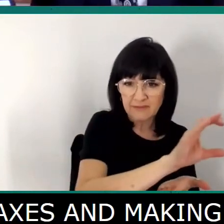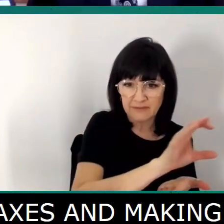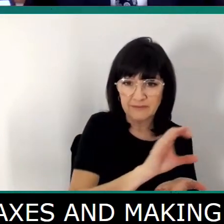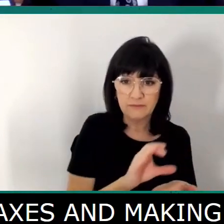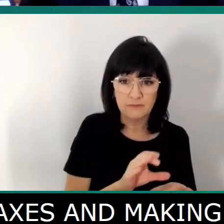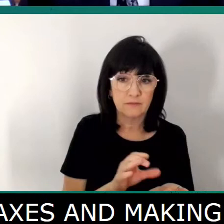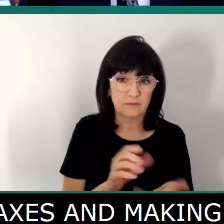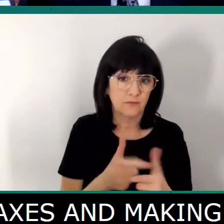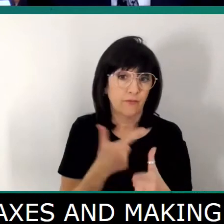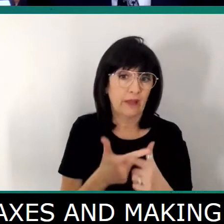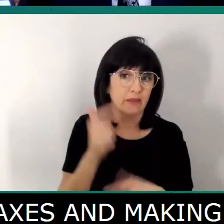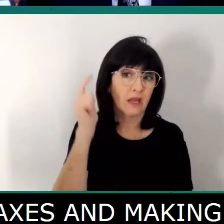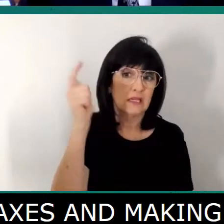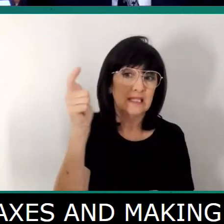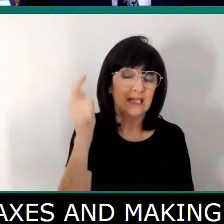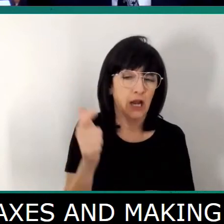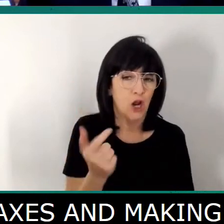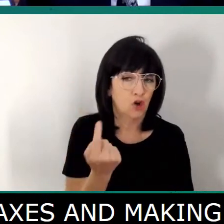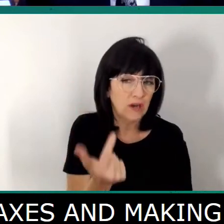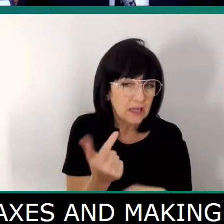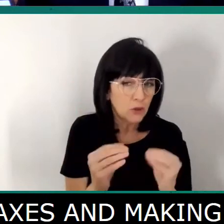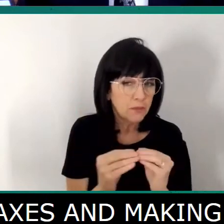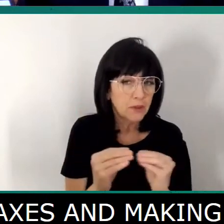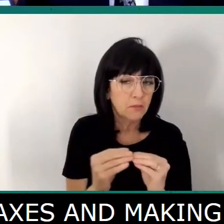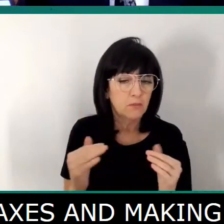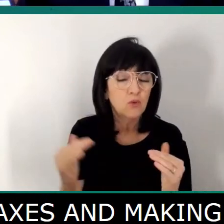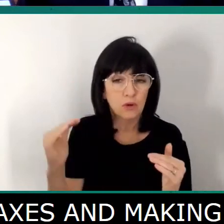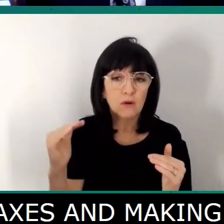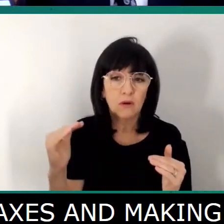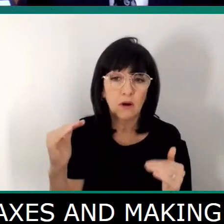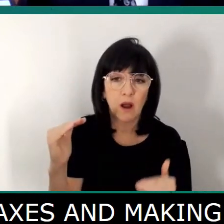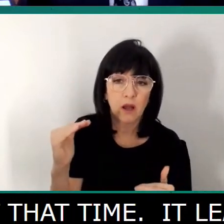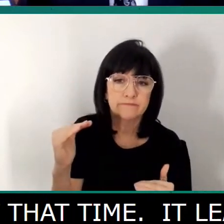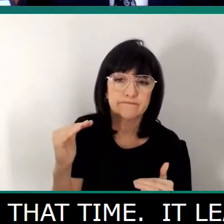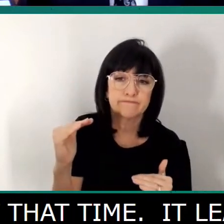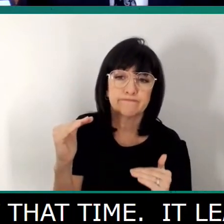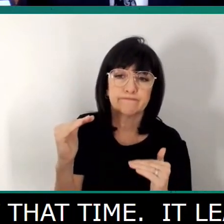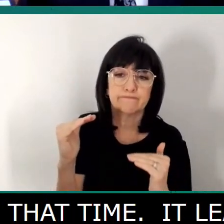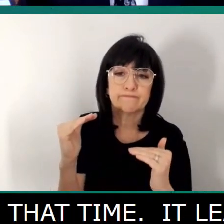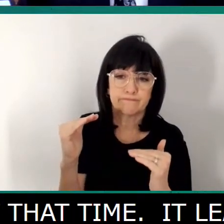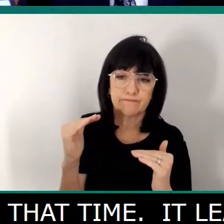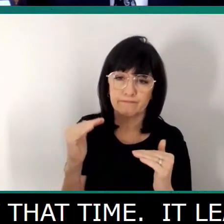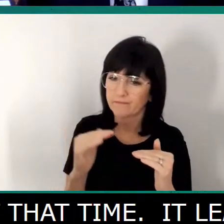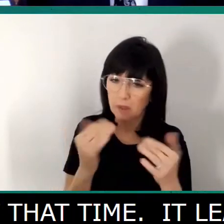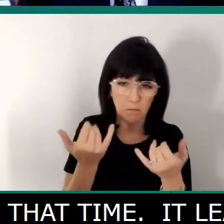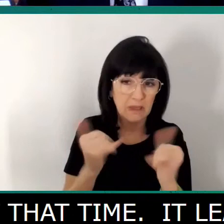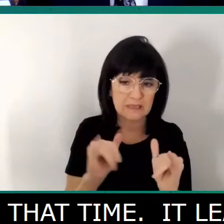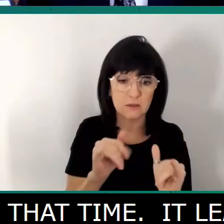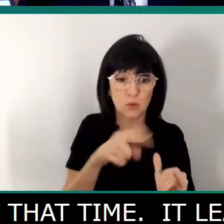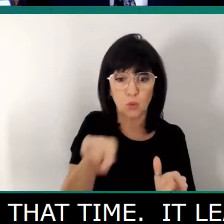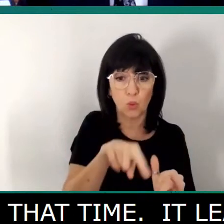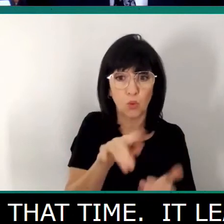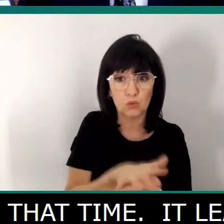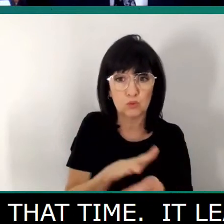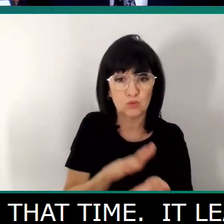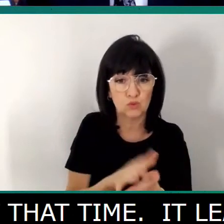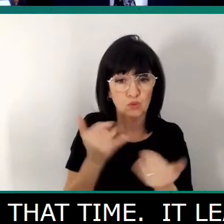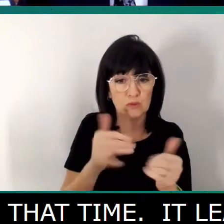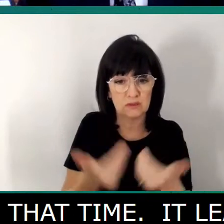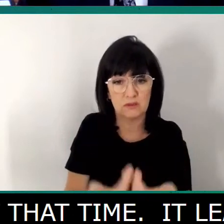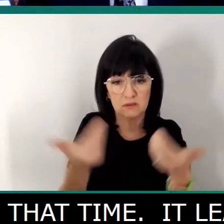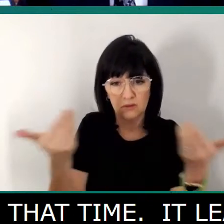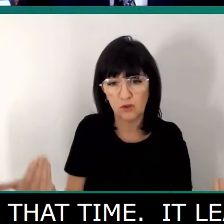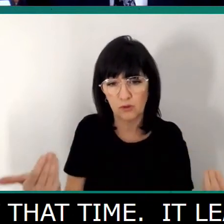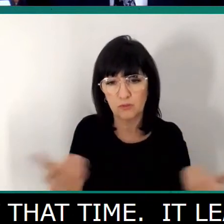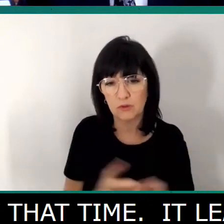equity, actually, bringing some equity. But the school still remains segregated. Well, it does seem